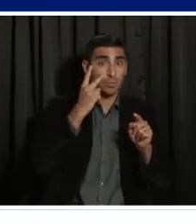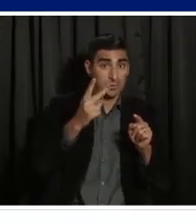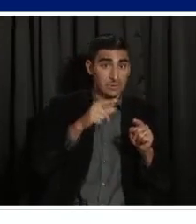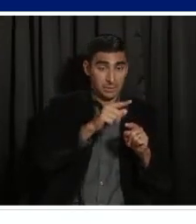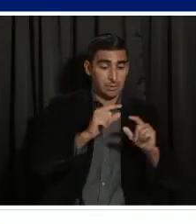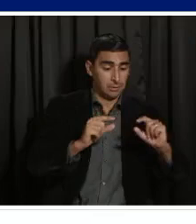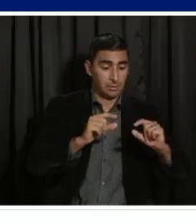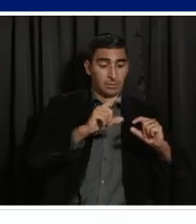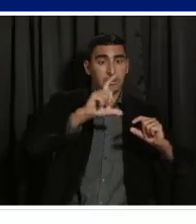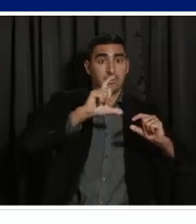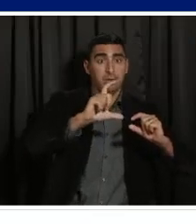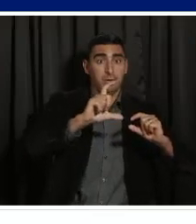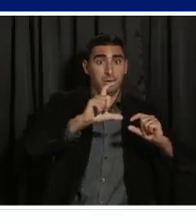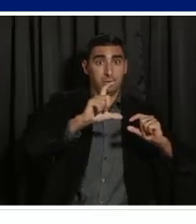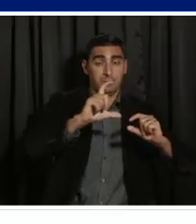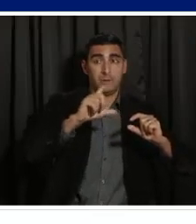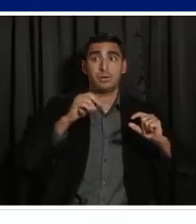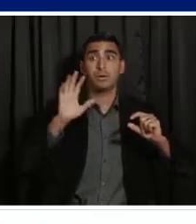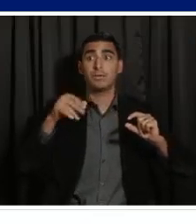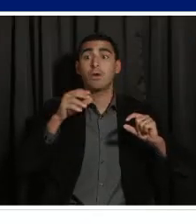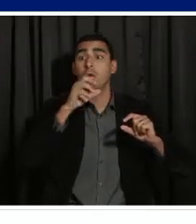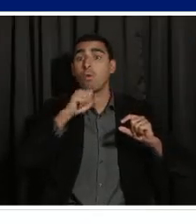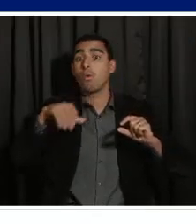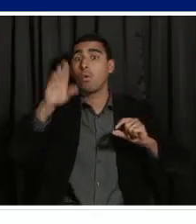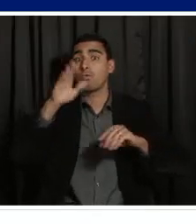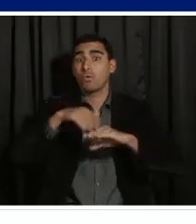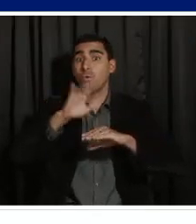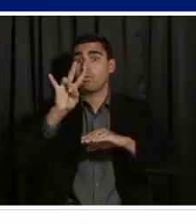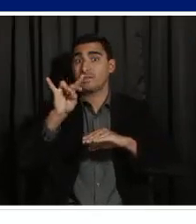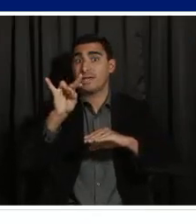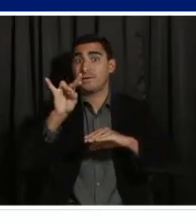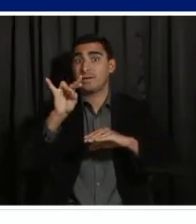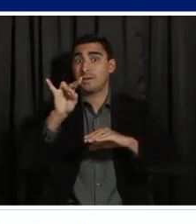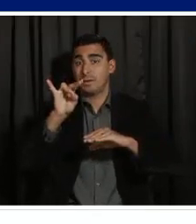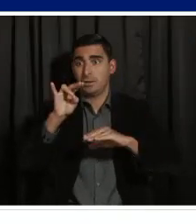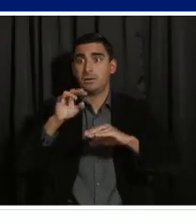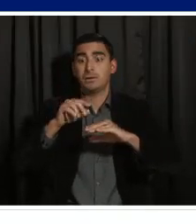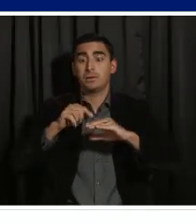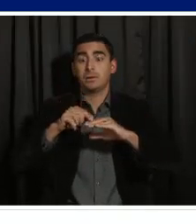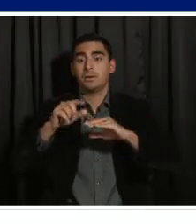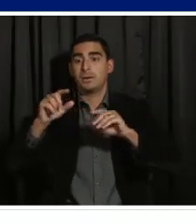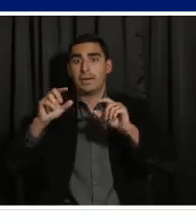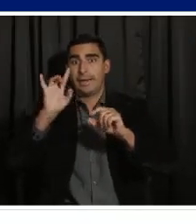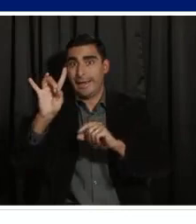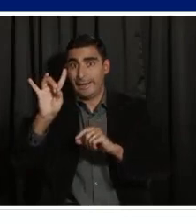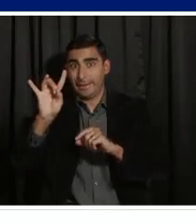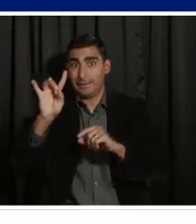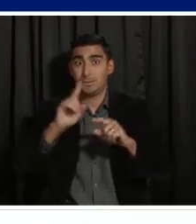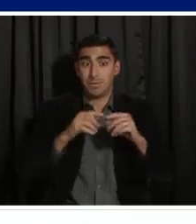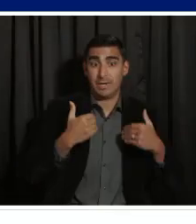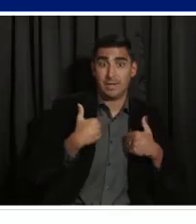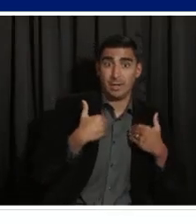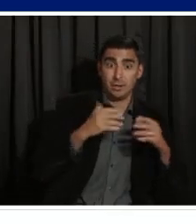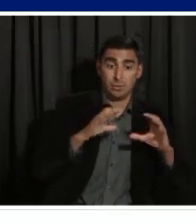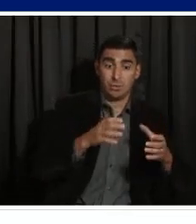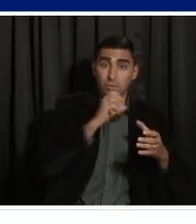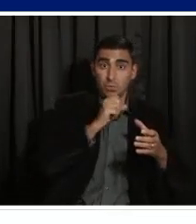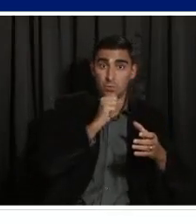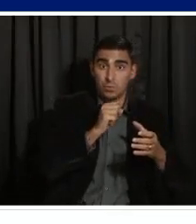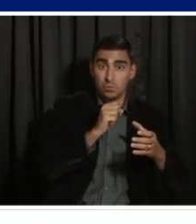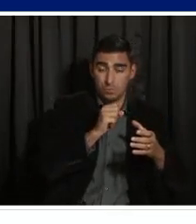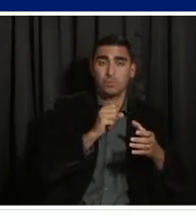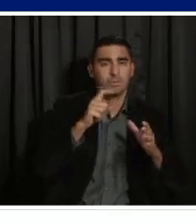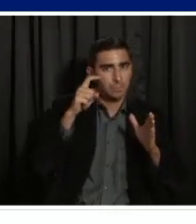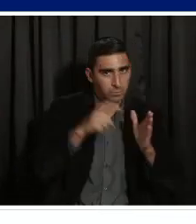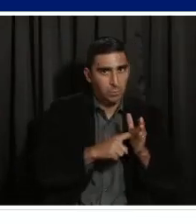vaccinated, is around 8 for people over the age of 70, but as high as 20 or higher in some of our younger age groups. Again,